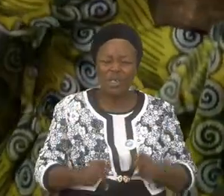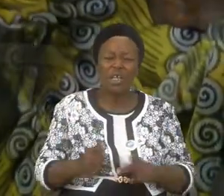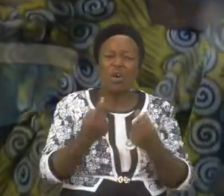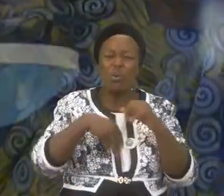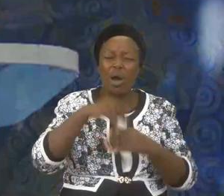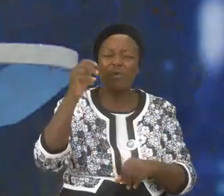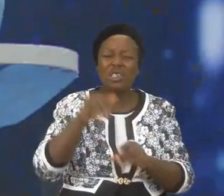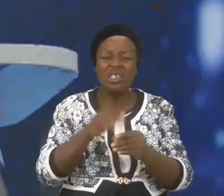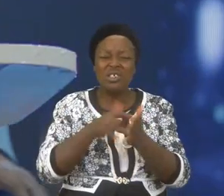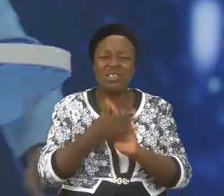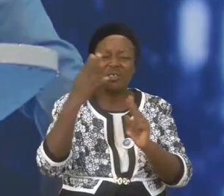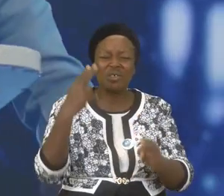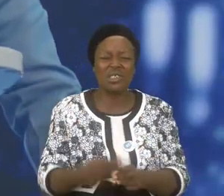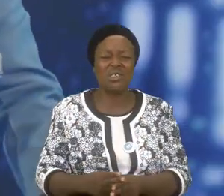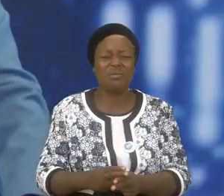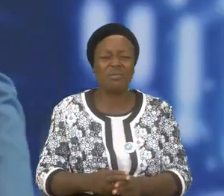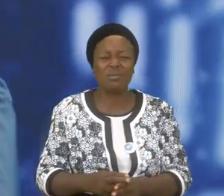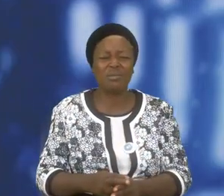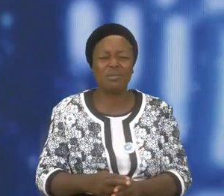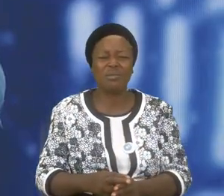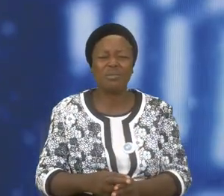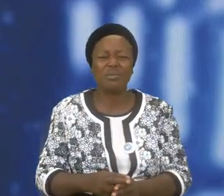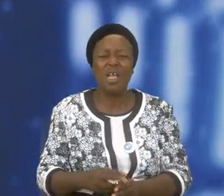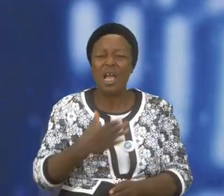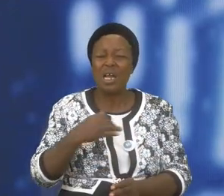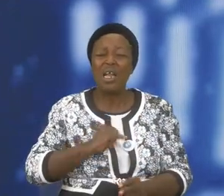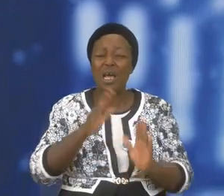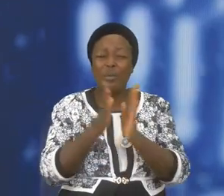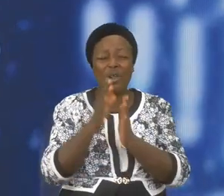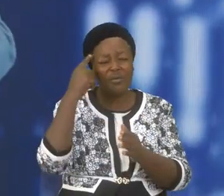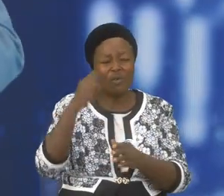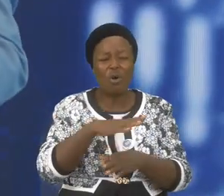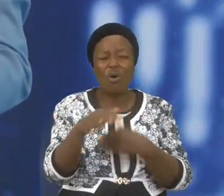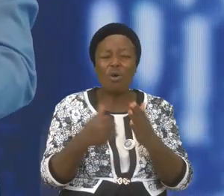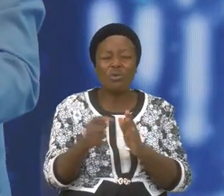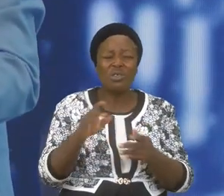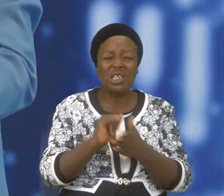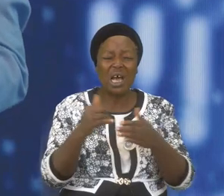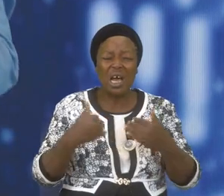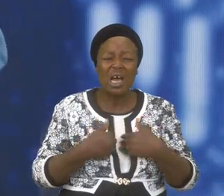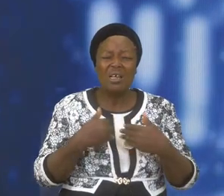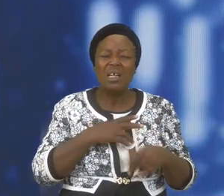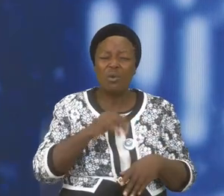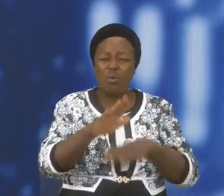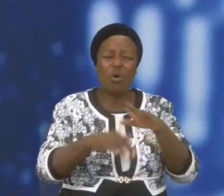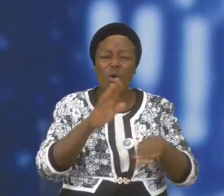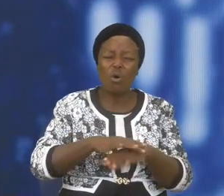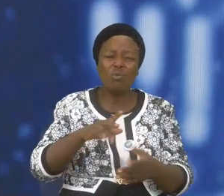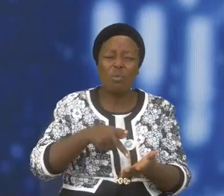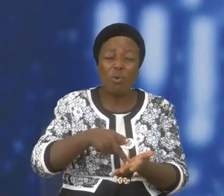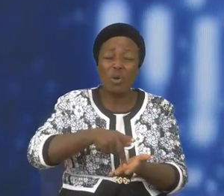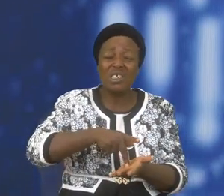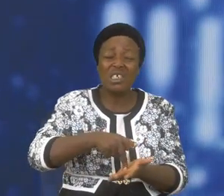pray for those who have stepped on poison, and since that time, the heat from the bottom of your